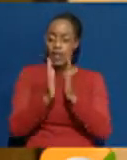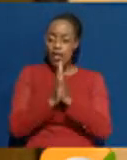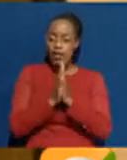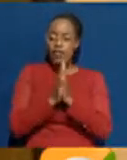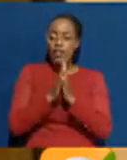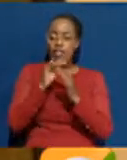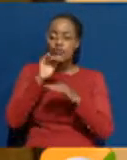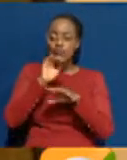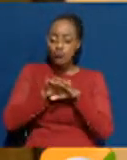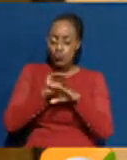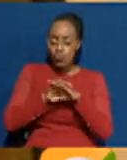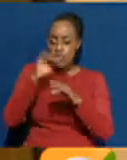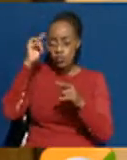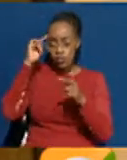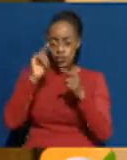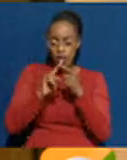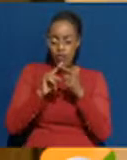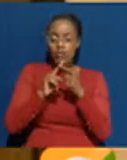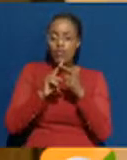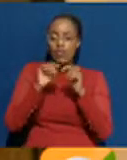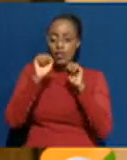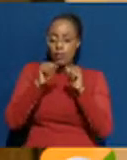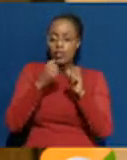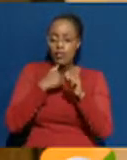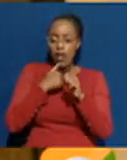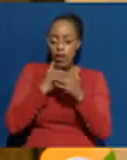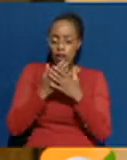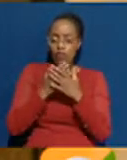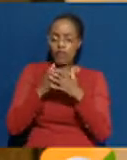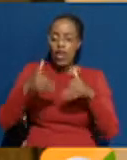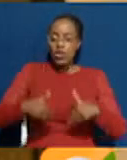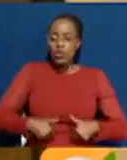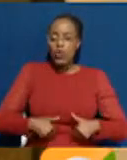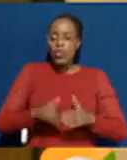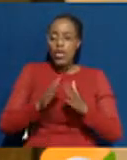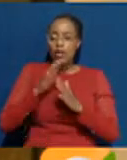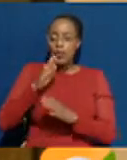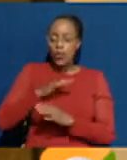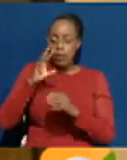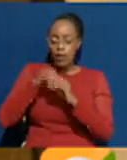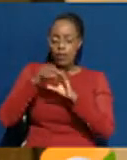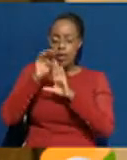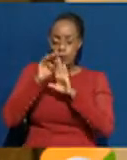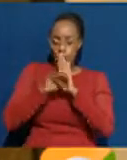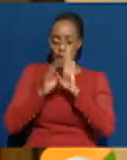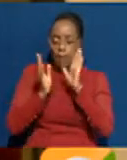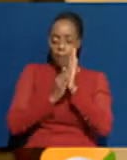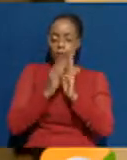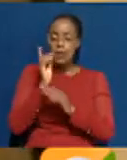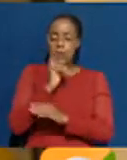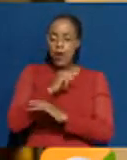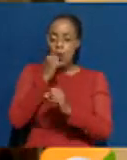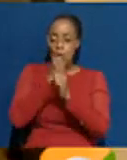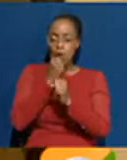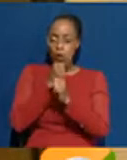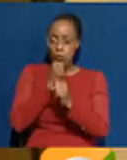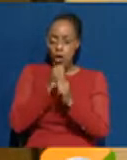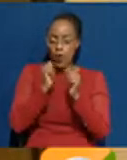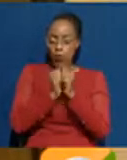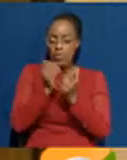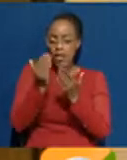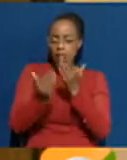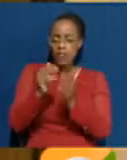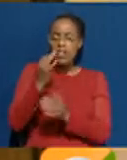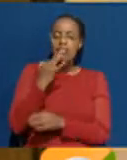proper targeting by KCDMS, we've been able to onboard youth and women into the program. We worked with an average